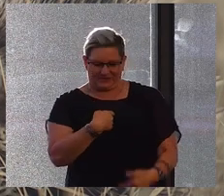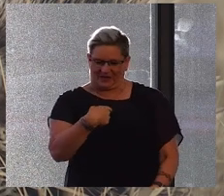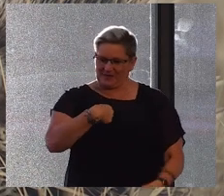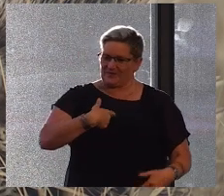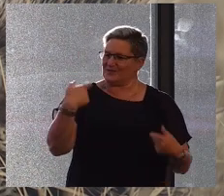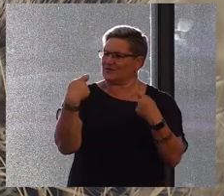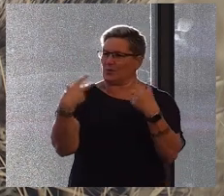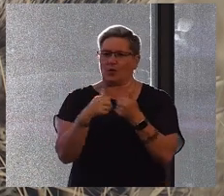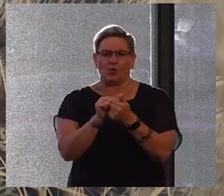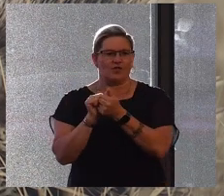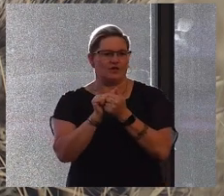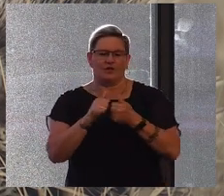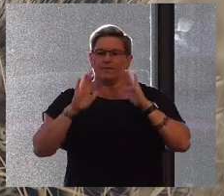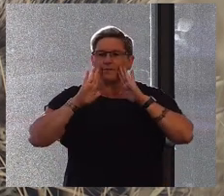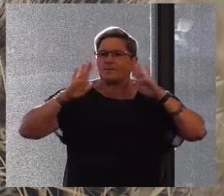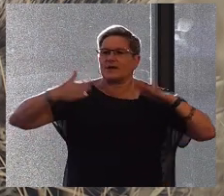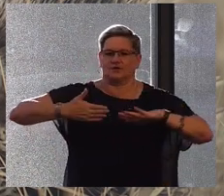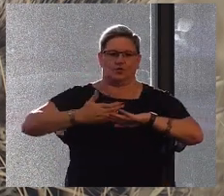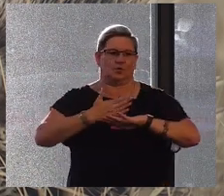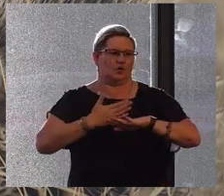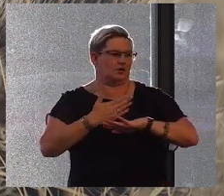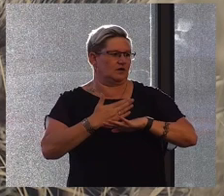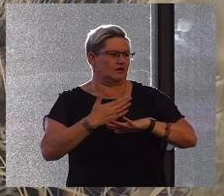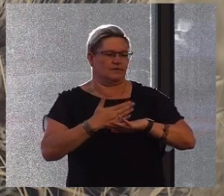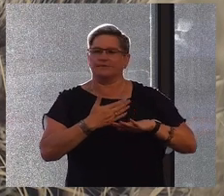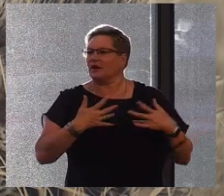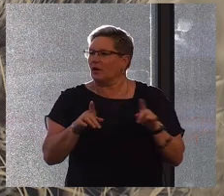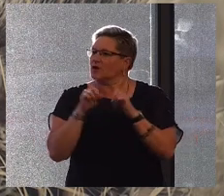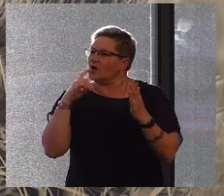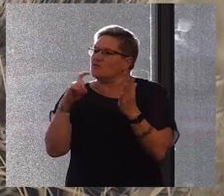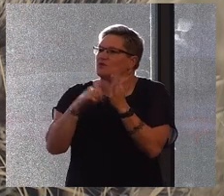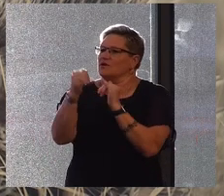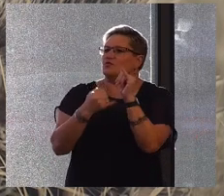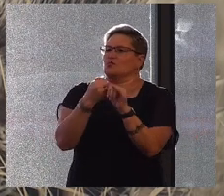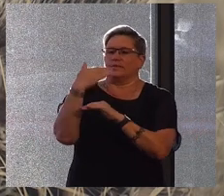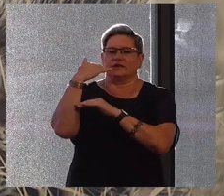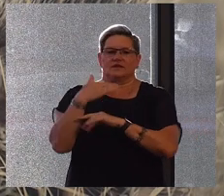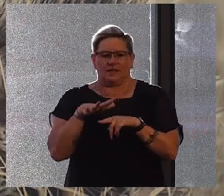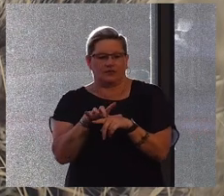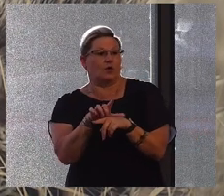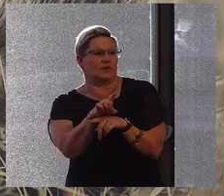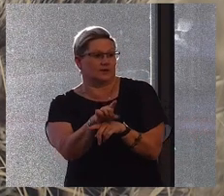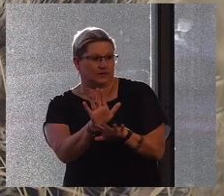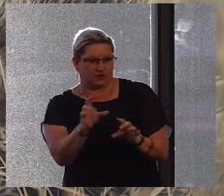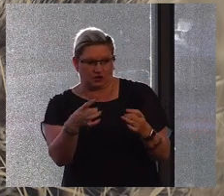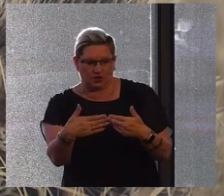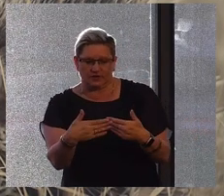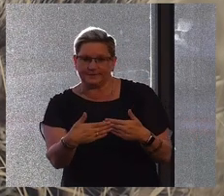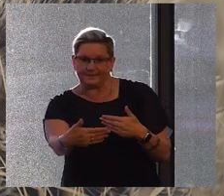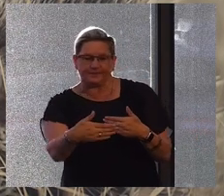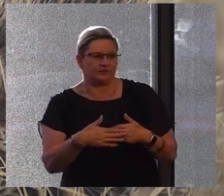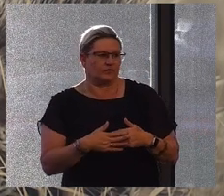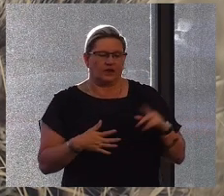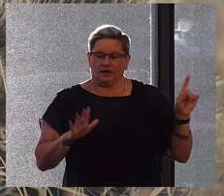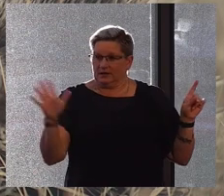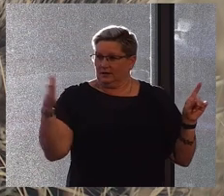amazing work and recognising International Women's Day next week. I want to acknowledge, and again, I risk